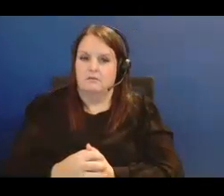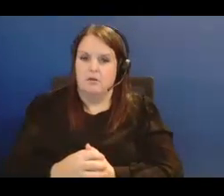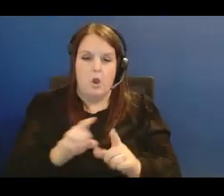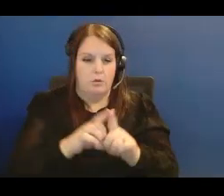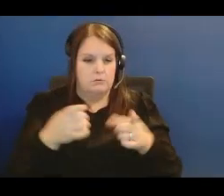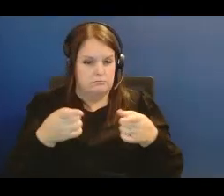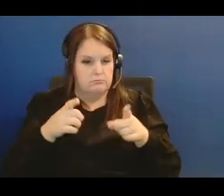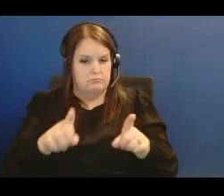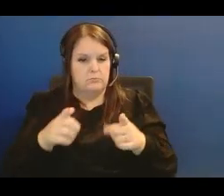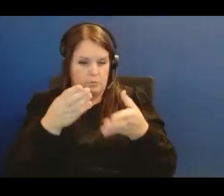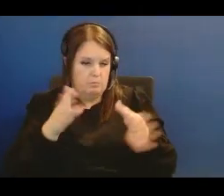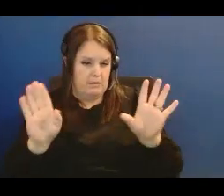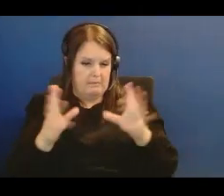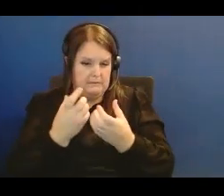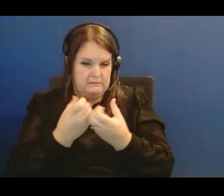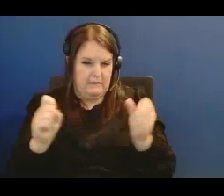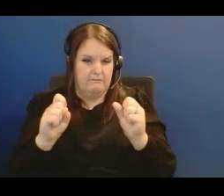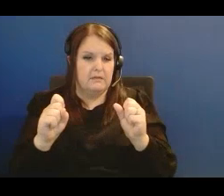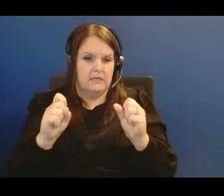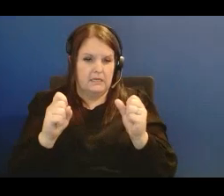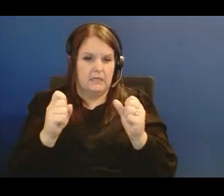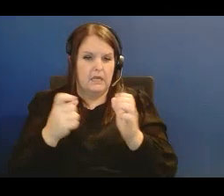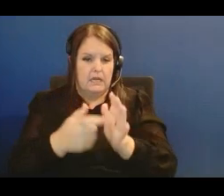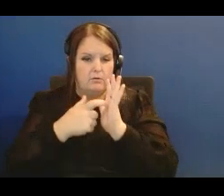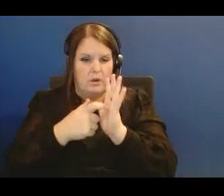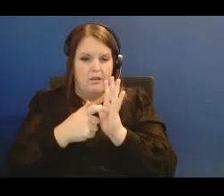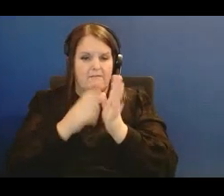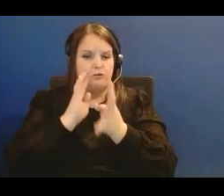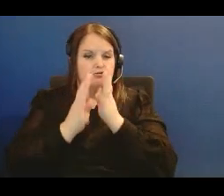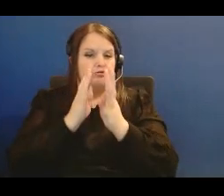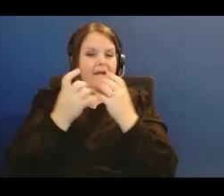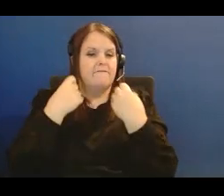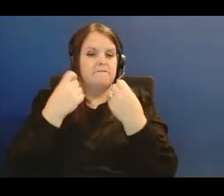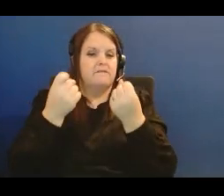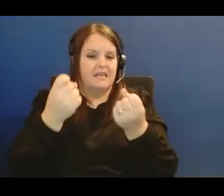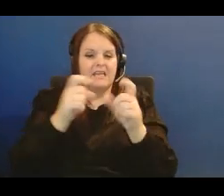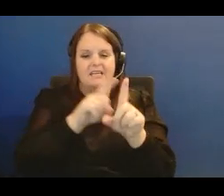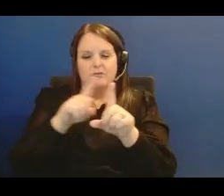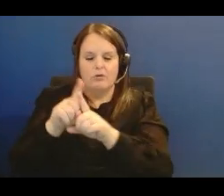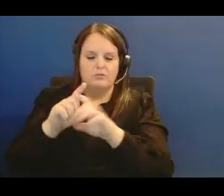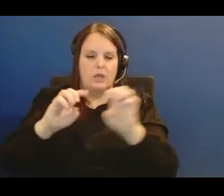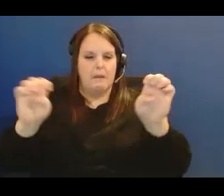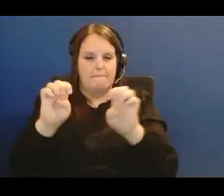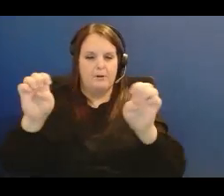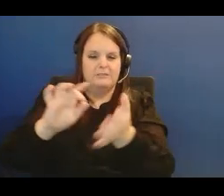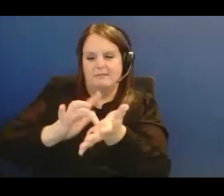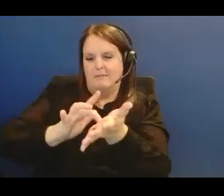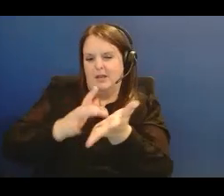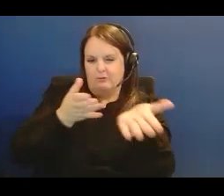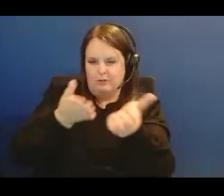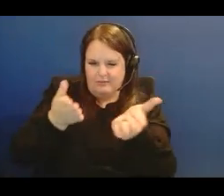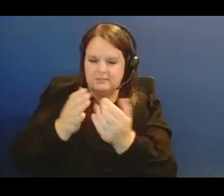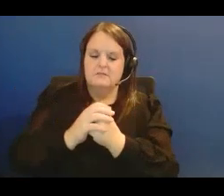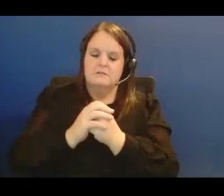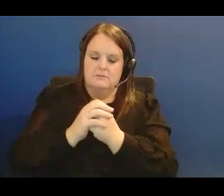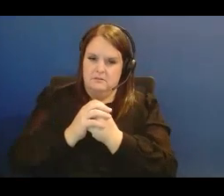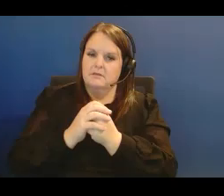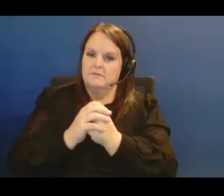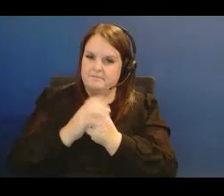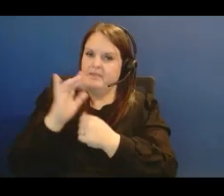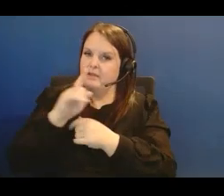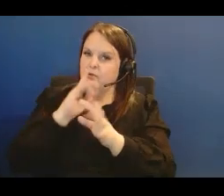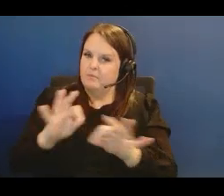public safety and an integral part of traffic safety is also emergency medical services. So emergency medical services,